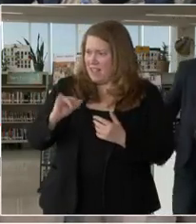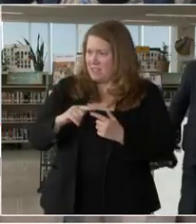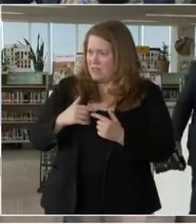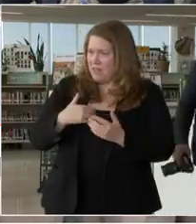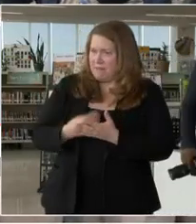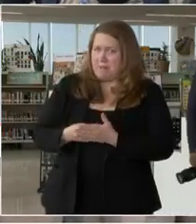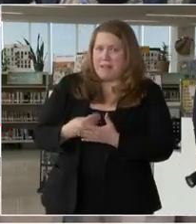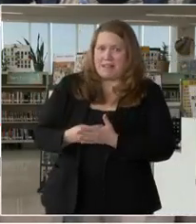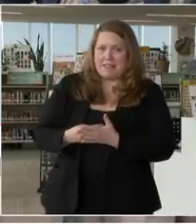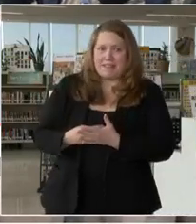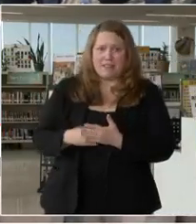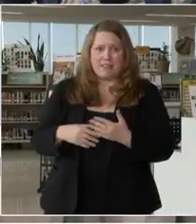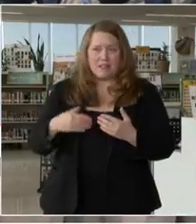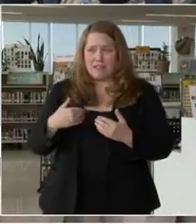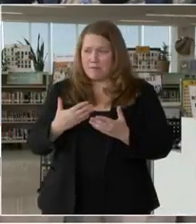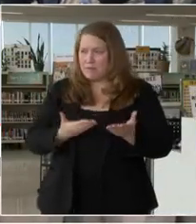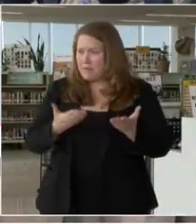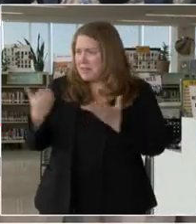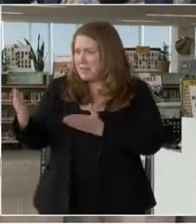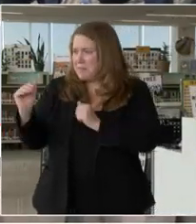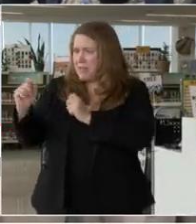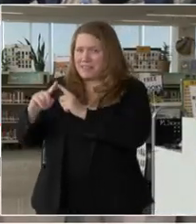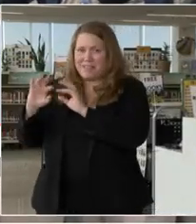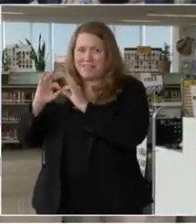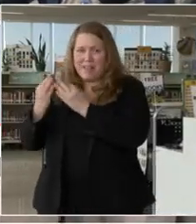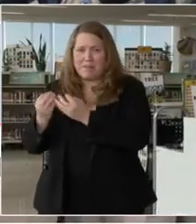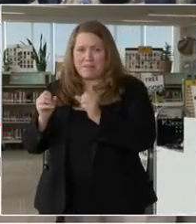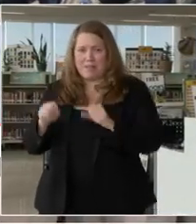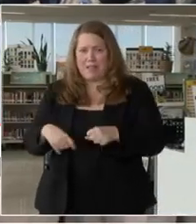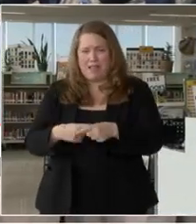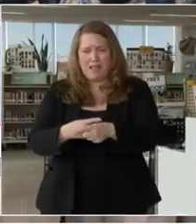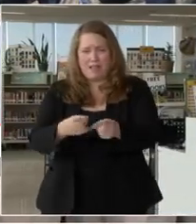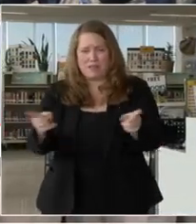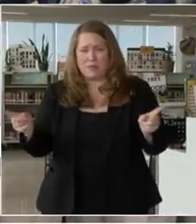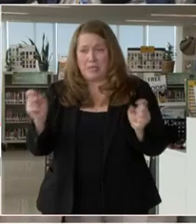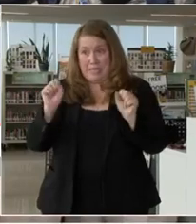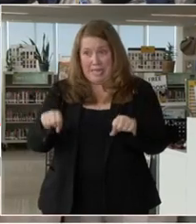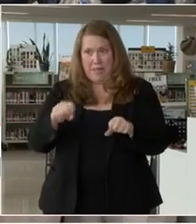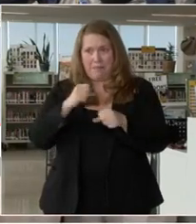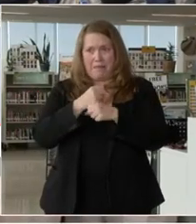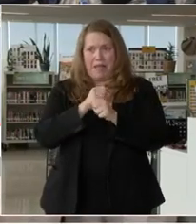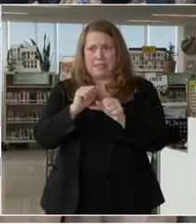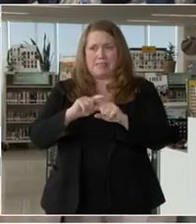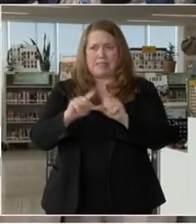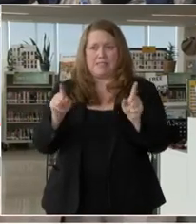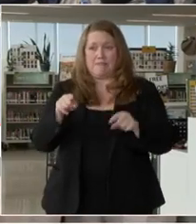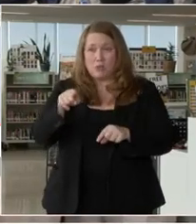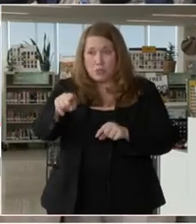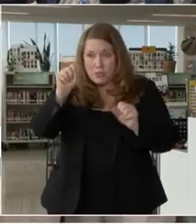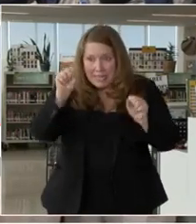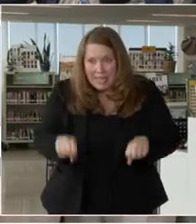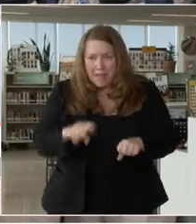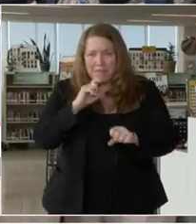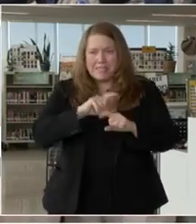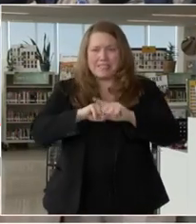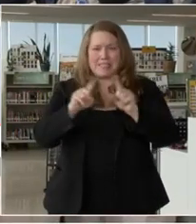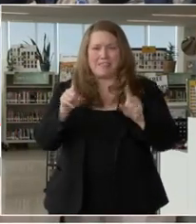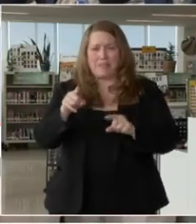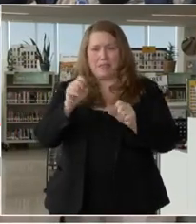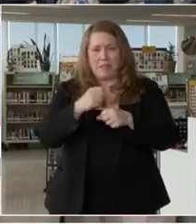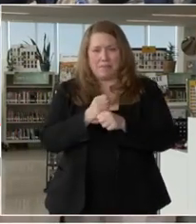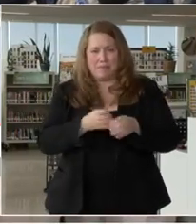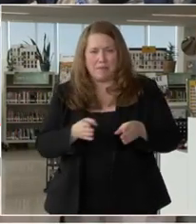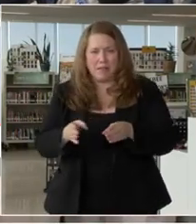daddies couldn't do for them. You guys can be the difference. You guys can be the ones to change the trajectory of your entire family by